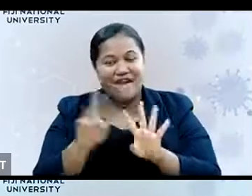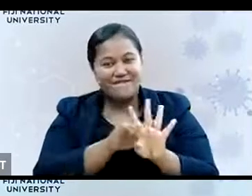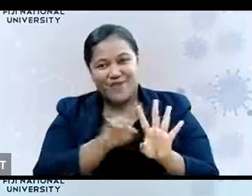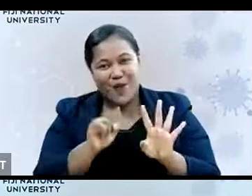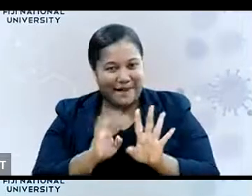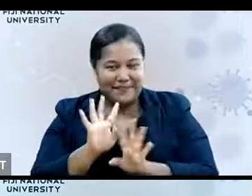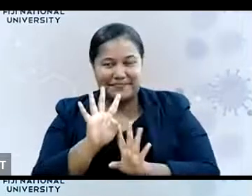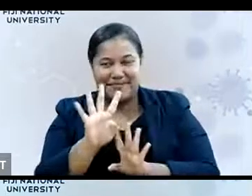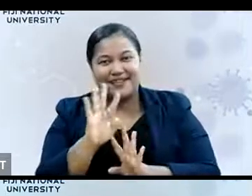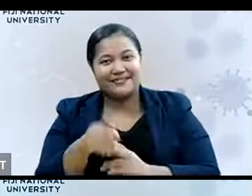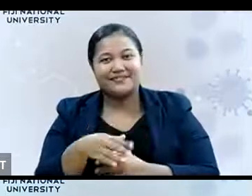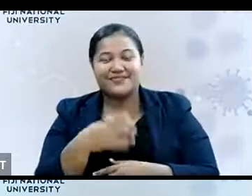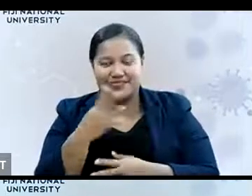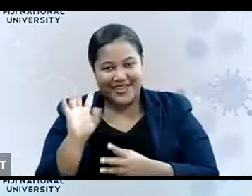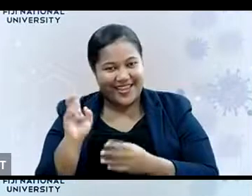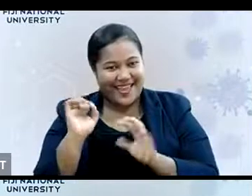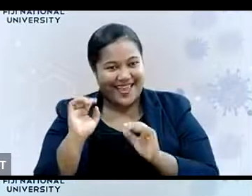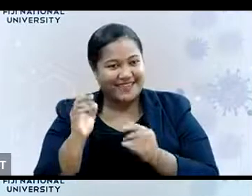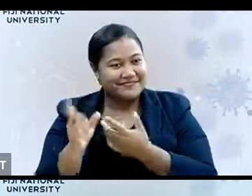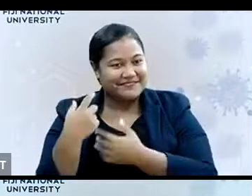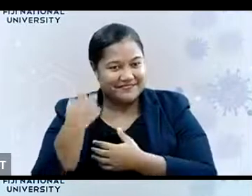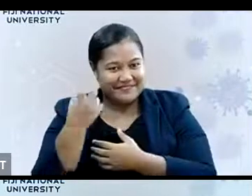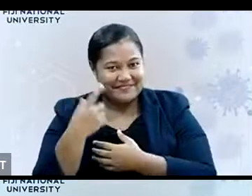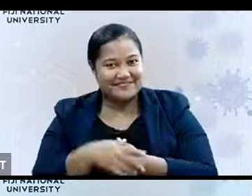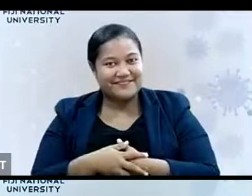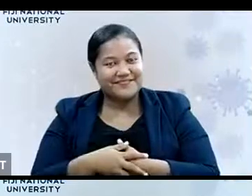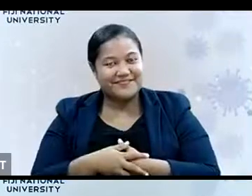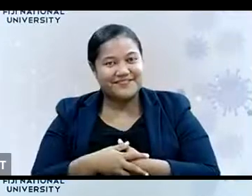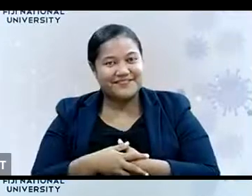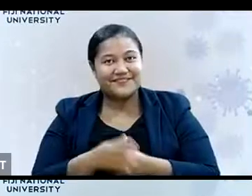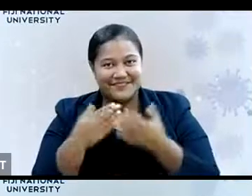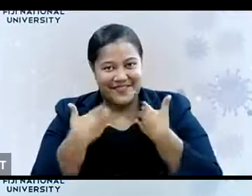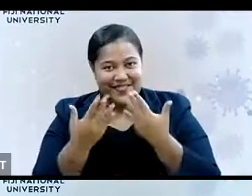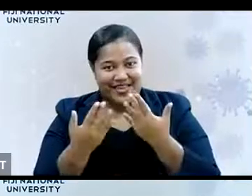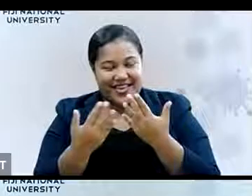Do take care, everyone. Vinaka. Thank you. Thank you. Bye-bye. Yeah, thank you.